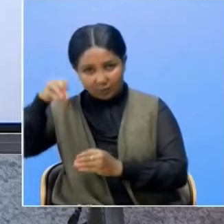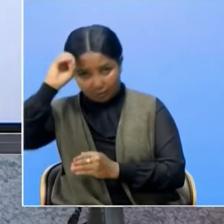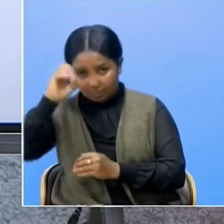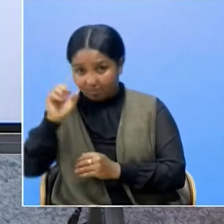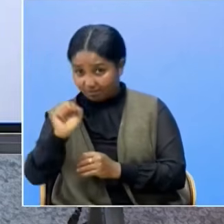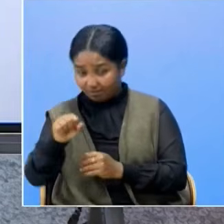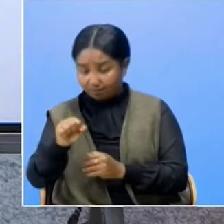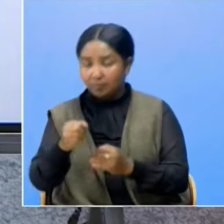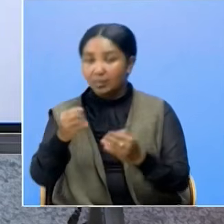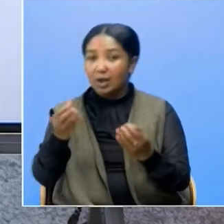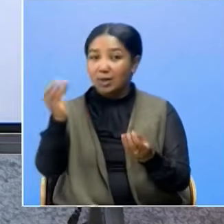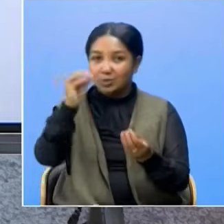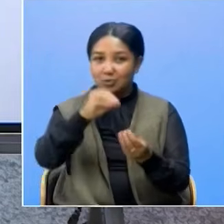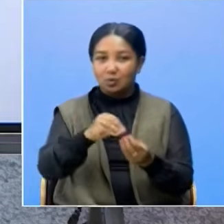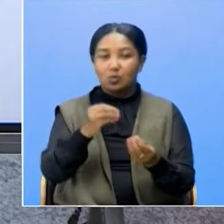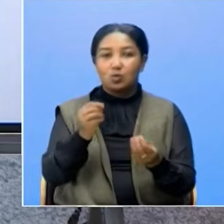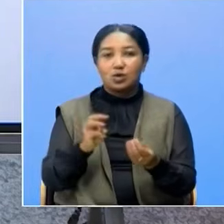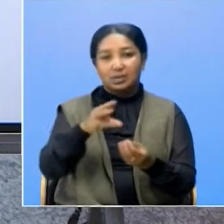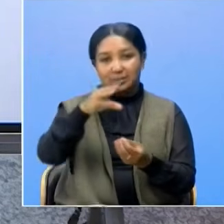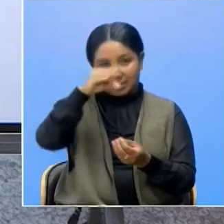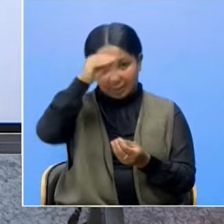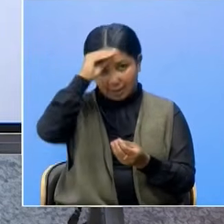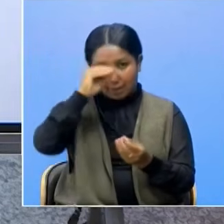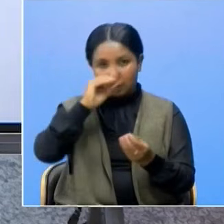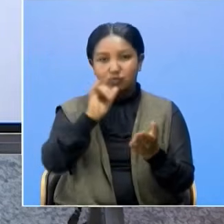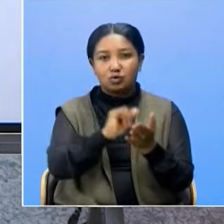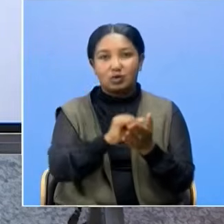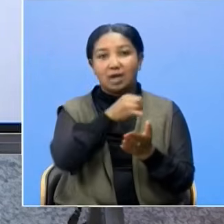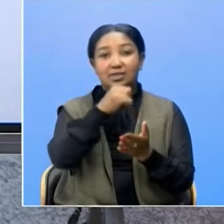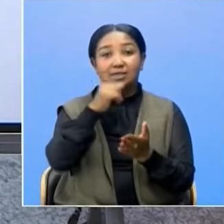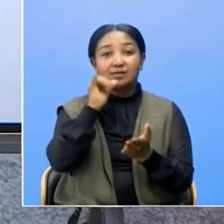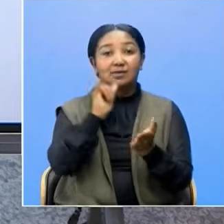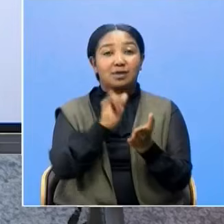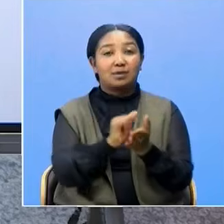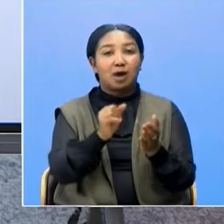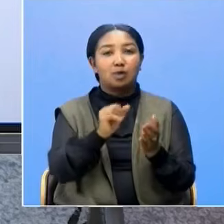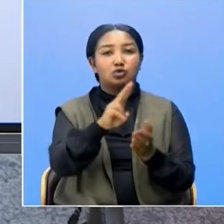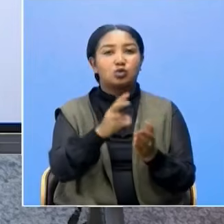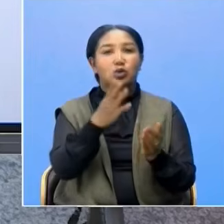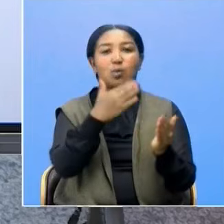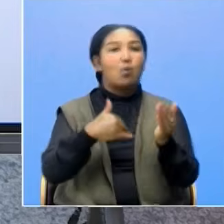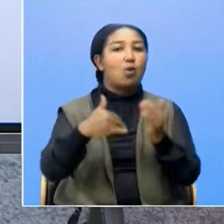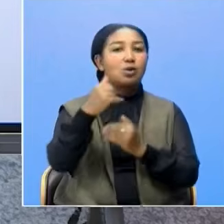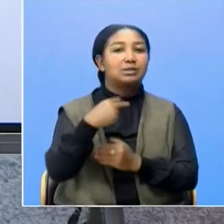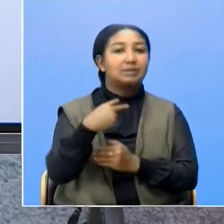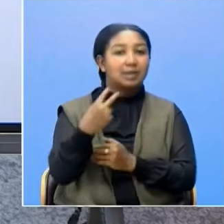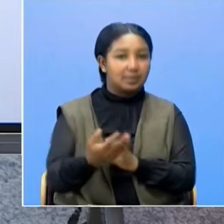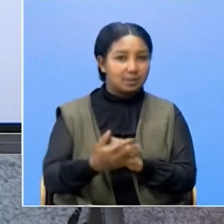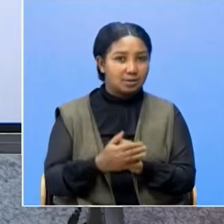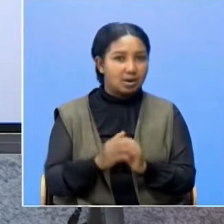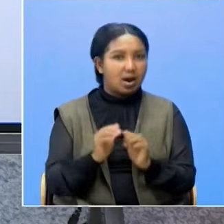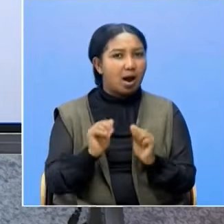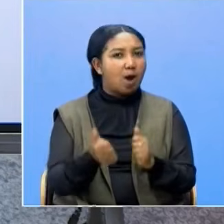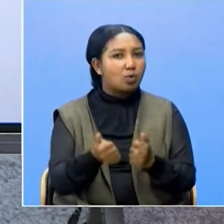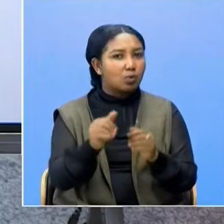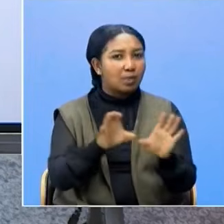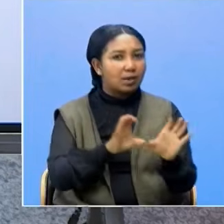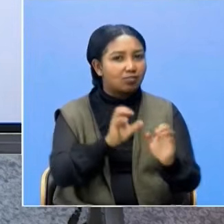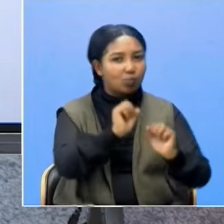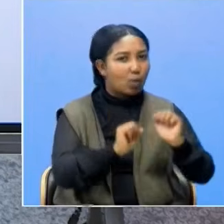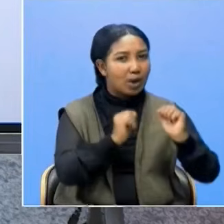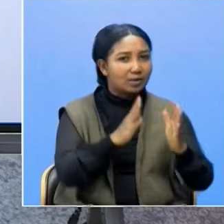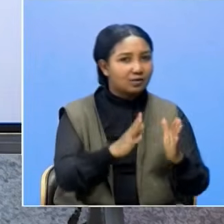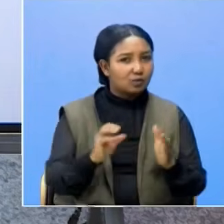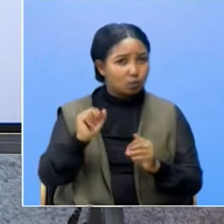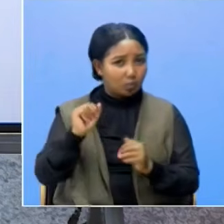good. And also we have seen those adjectives that has 2 and more syllables. How do we make them comparative